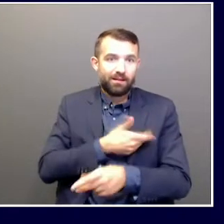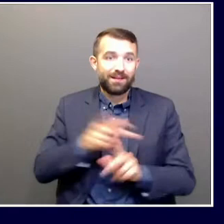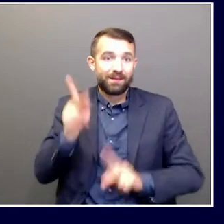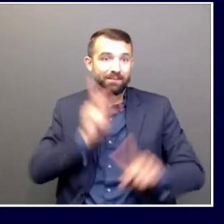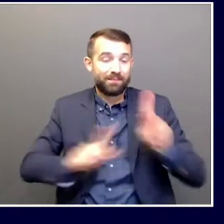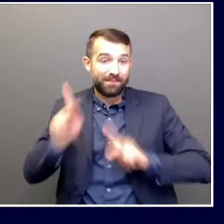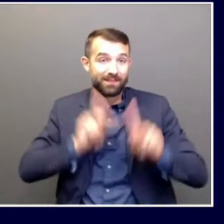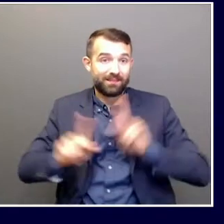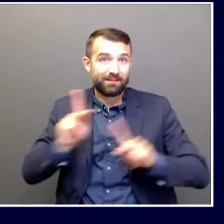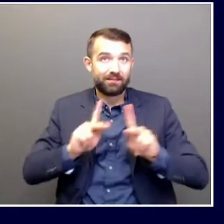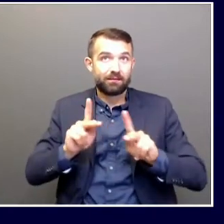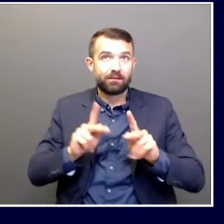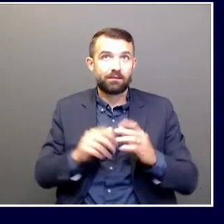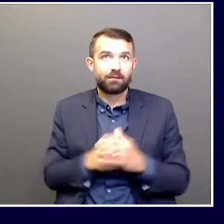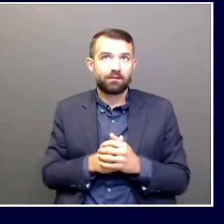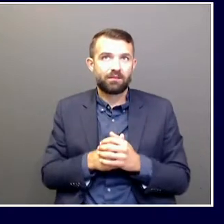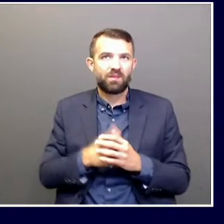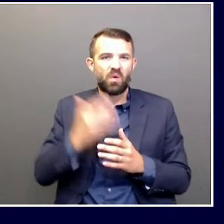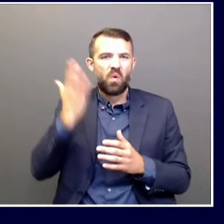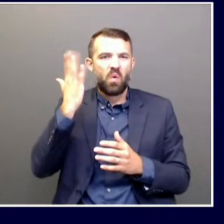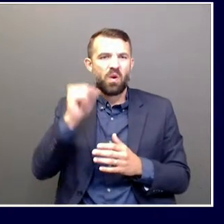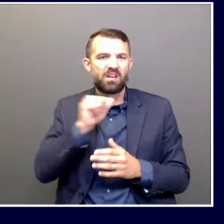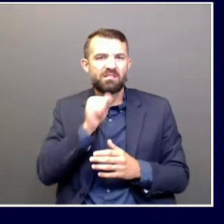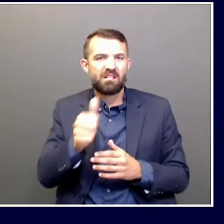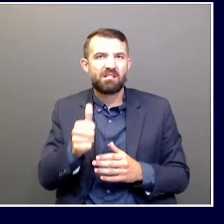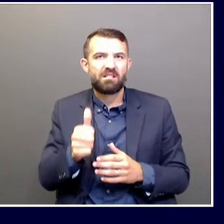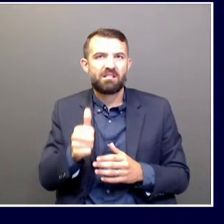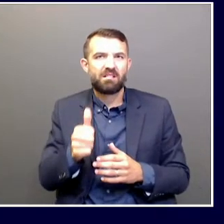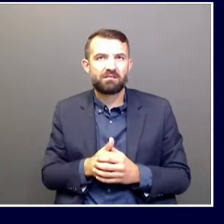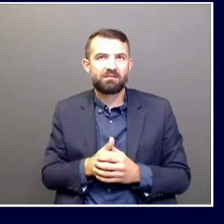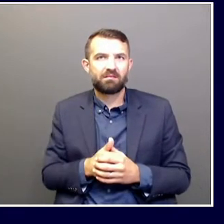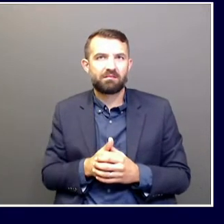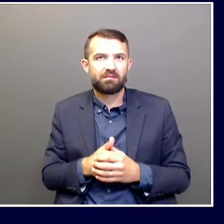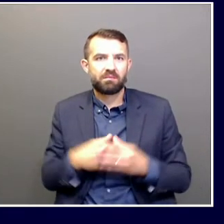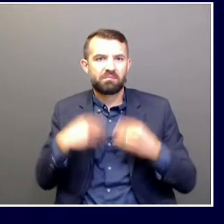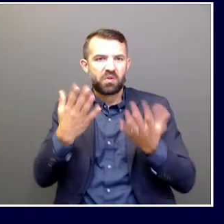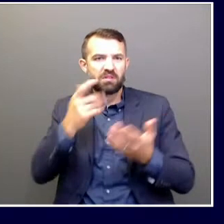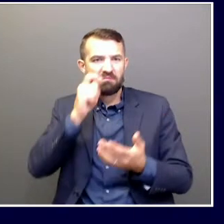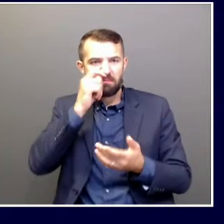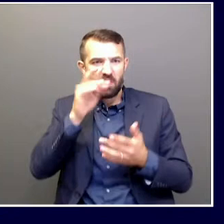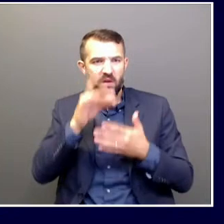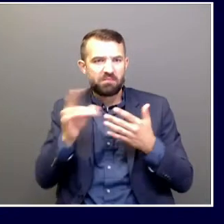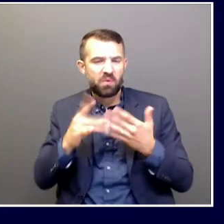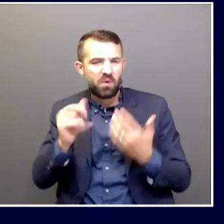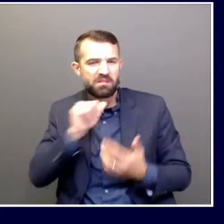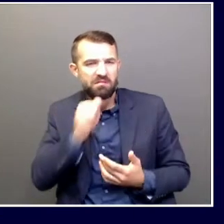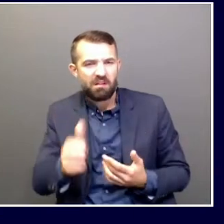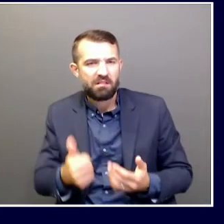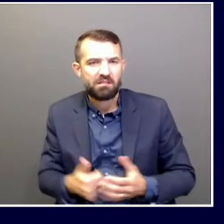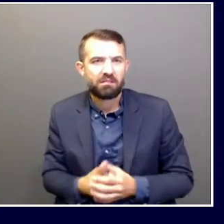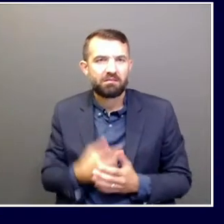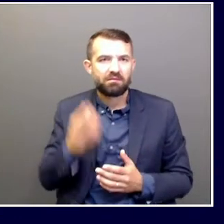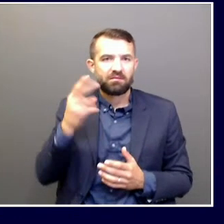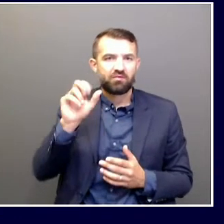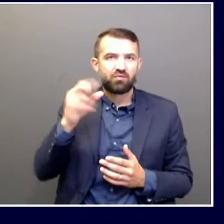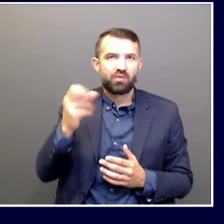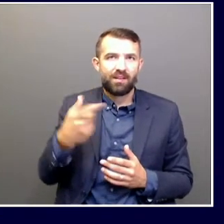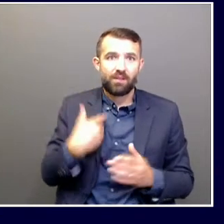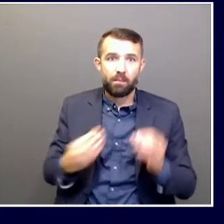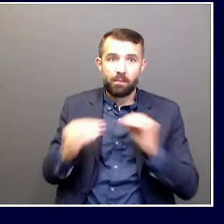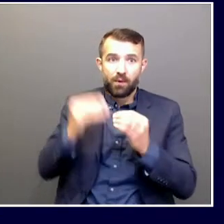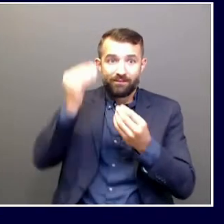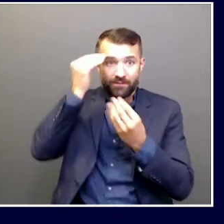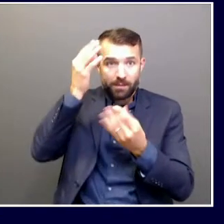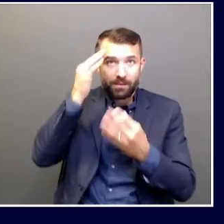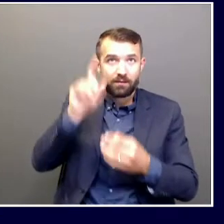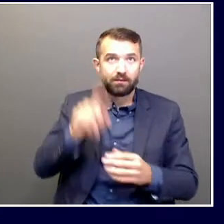why not a weekly testing option? And perhaps maybe Dr. Shah or Commissioner Lambrew could provide some insight as well. Well, I mean, they can tell you what